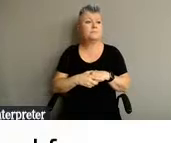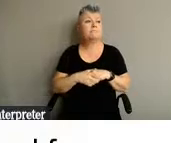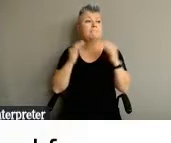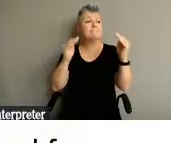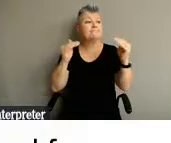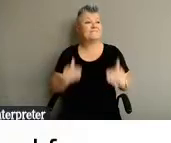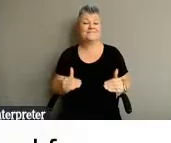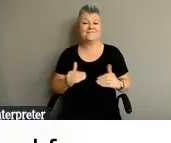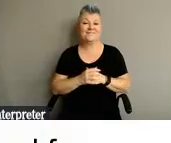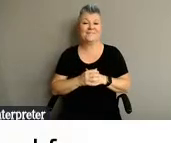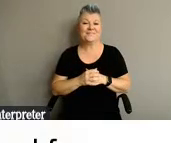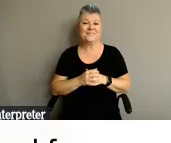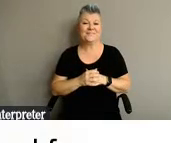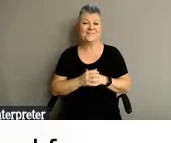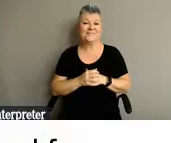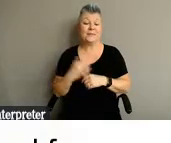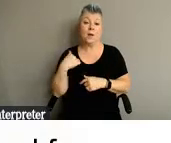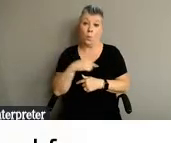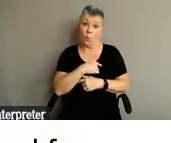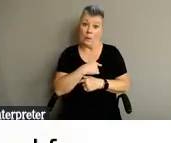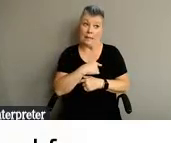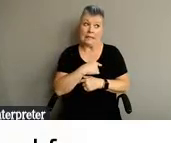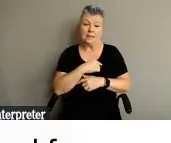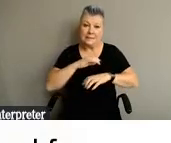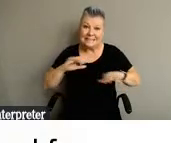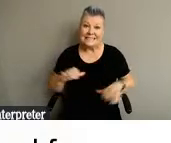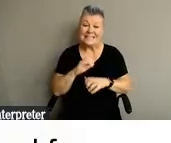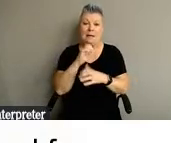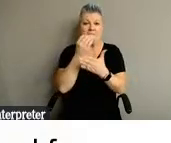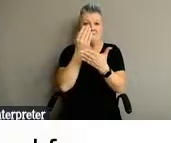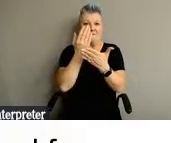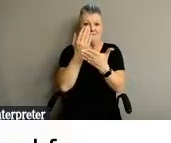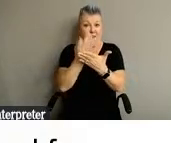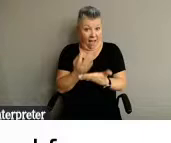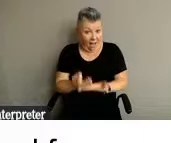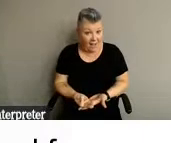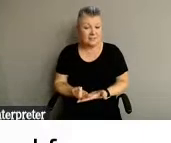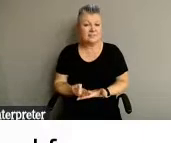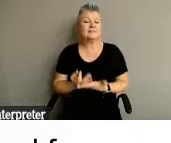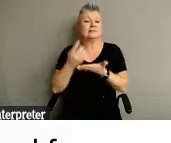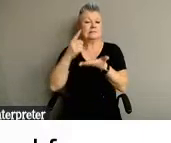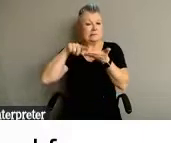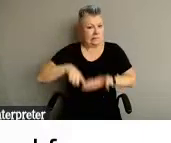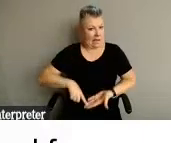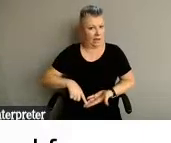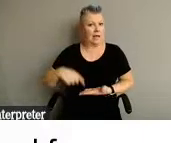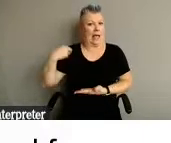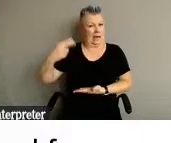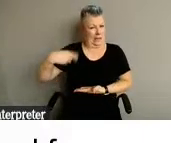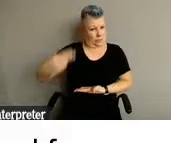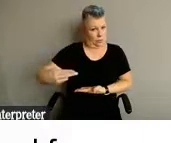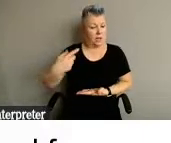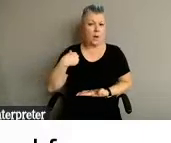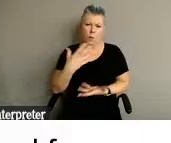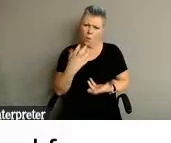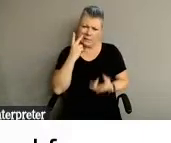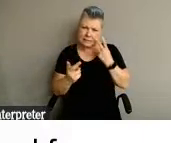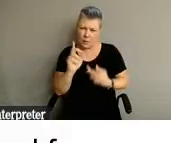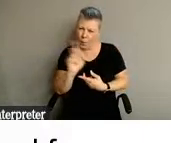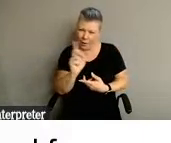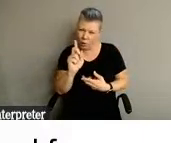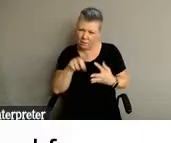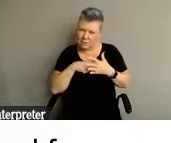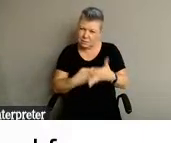Moving to the next slide. We did some fact checks, some history, and we wanted to just see, like, where did this